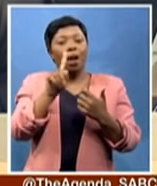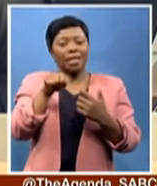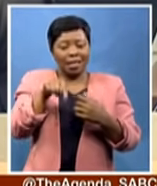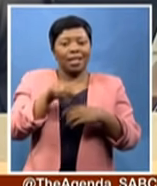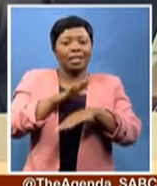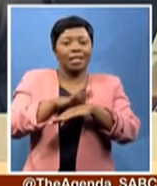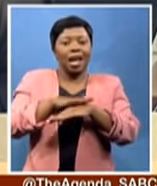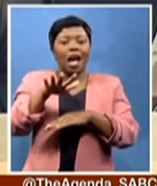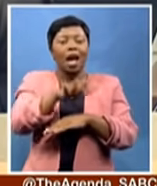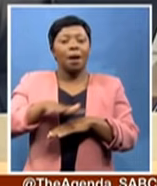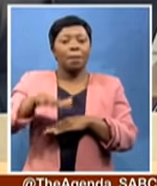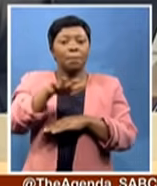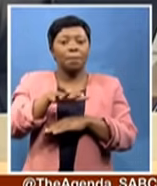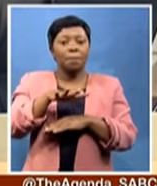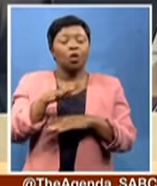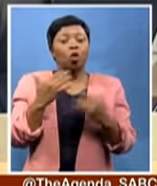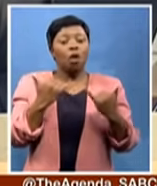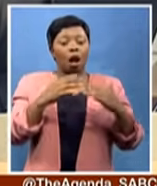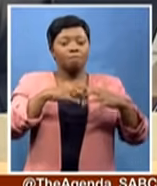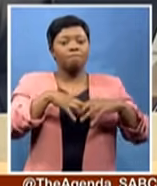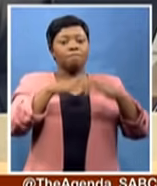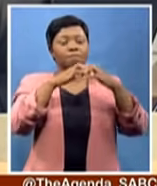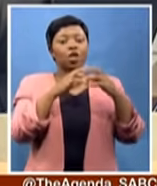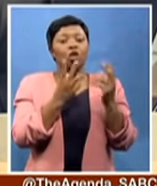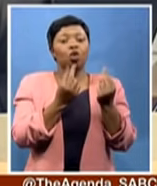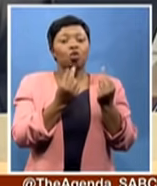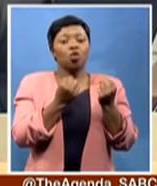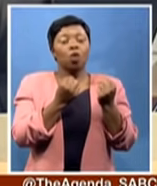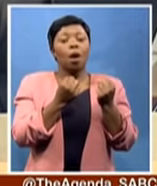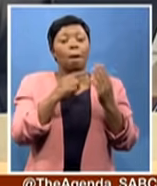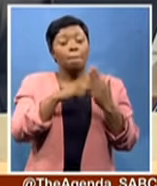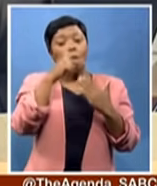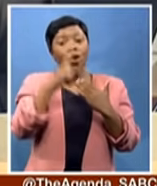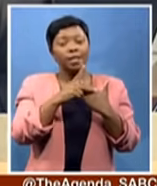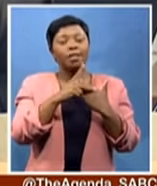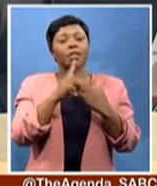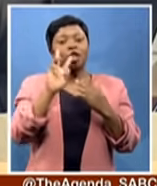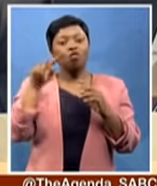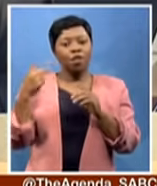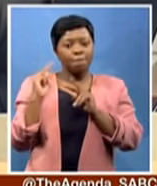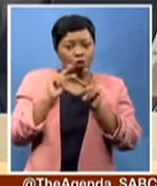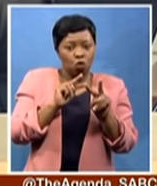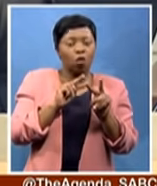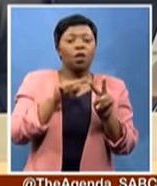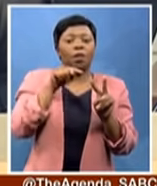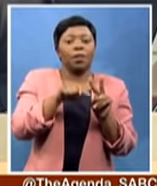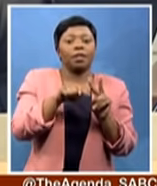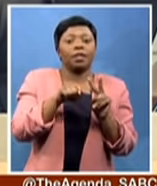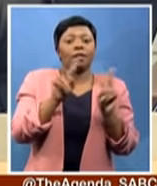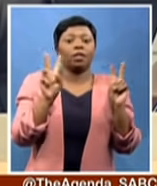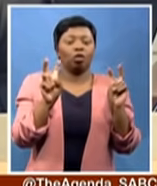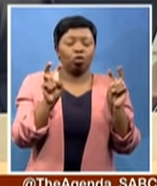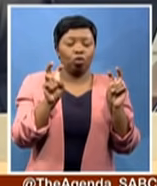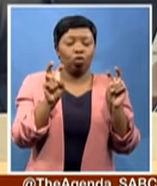review its policies on this matter. The issue forms part of the discussion documents